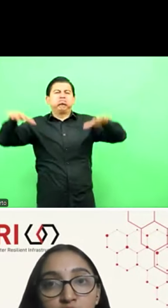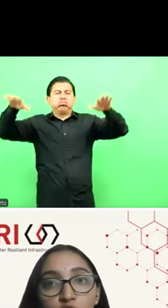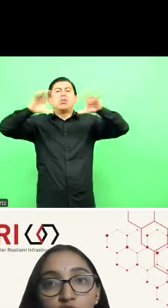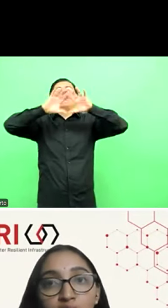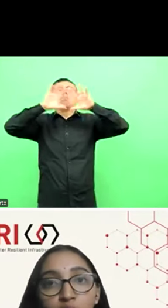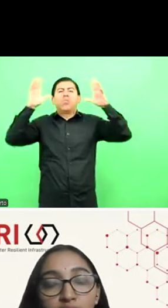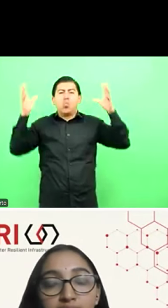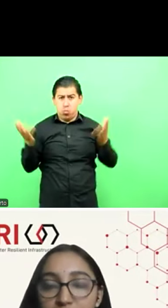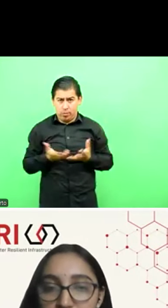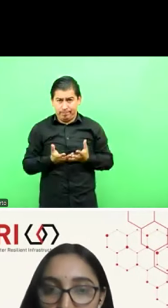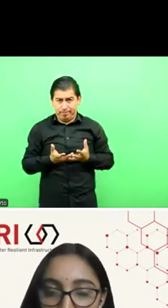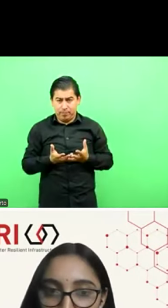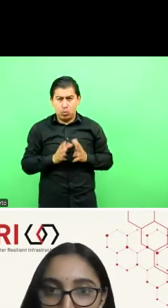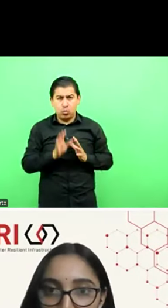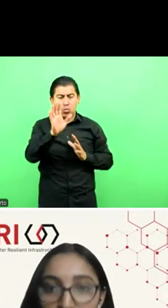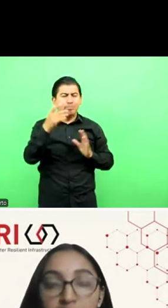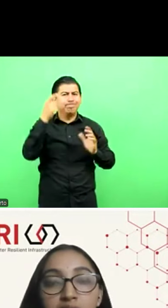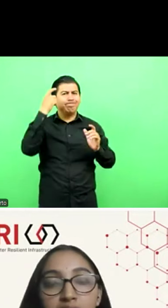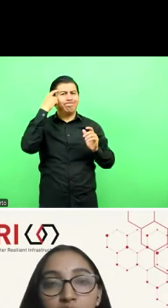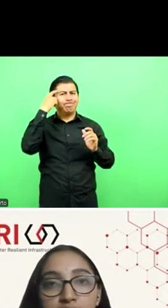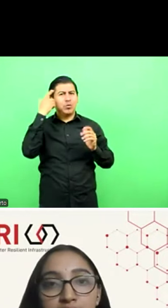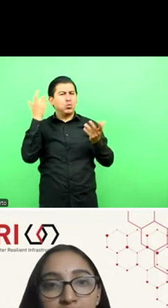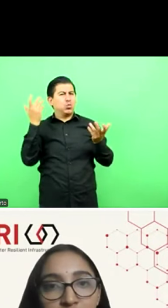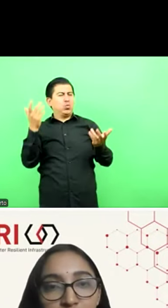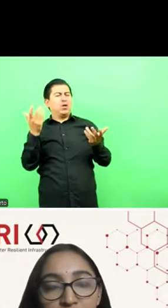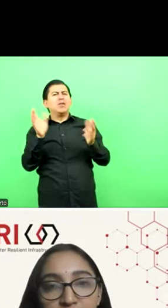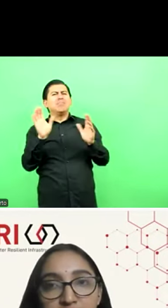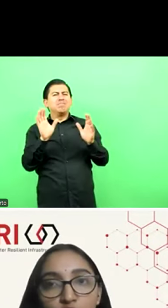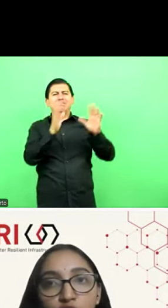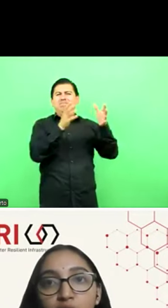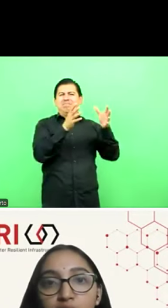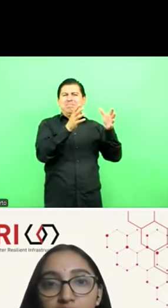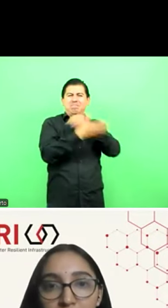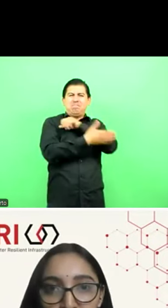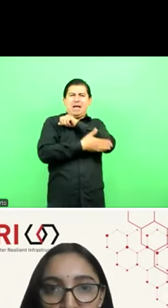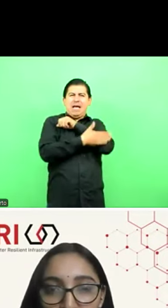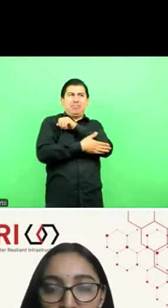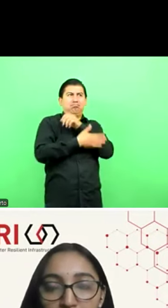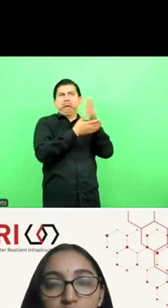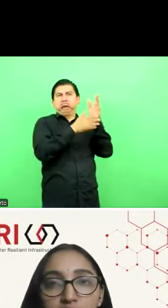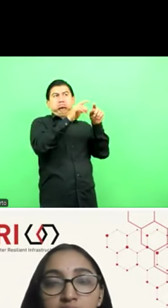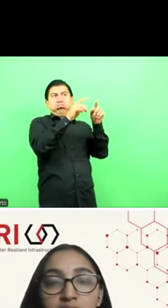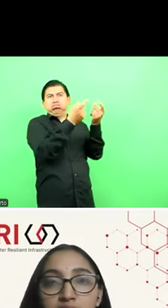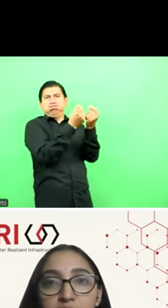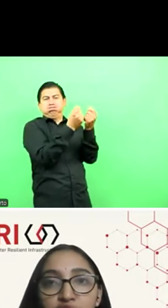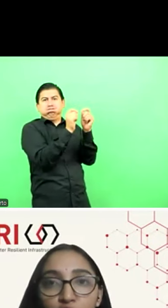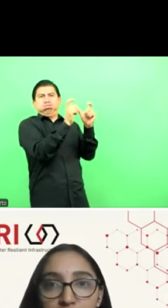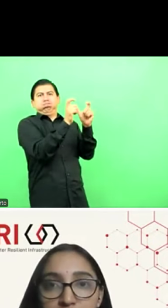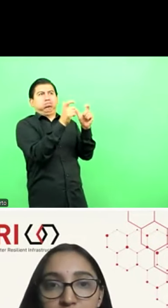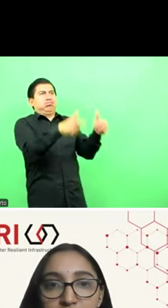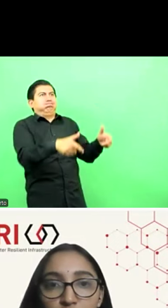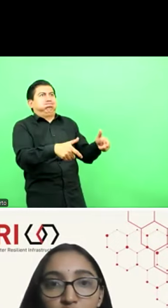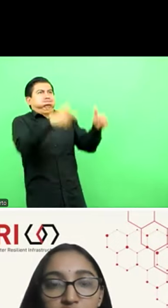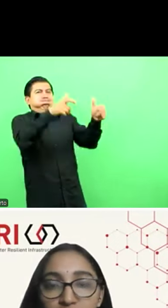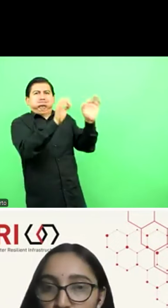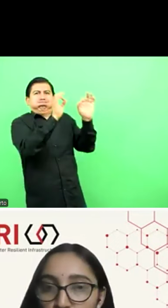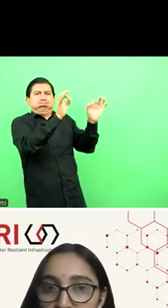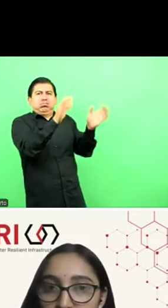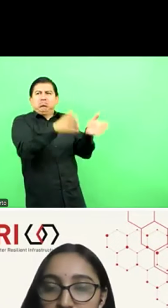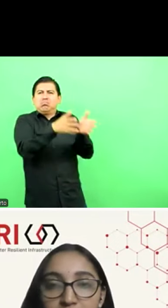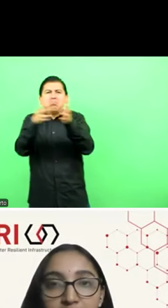most of our targeted intervention. Now, in the initial phase of our urban program, our focus is on the